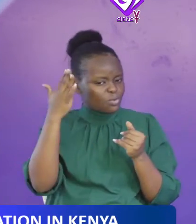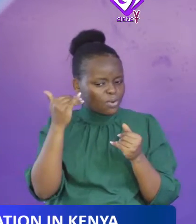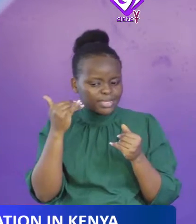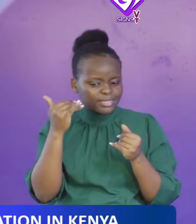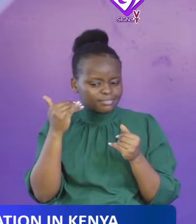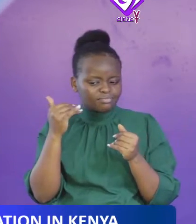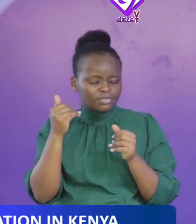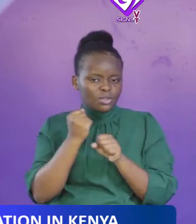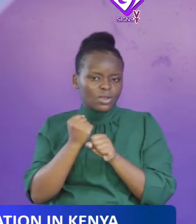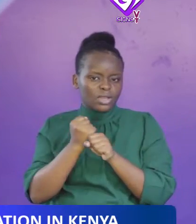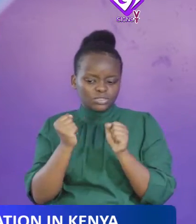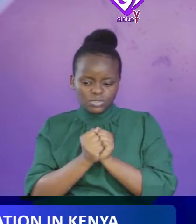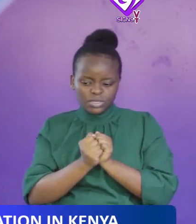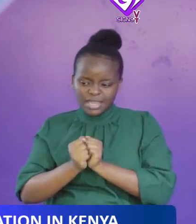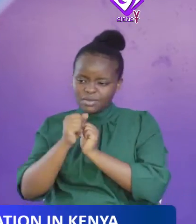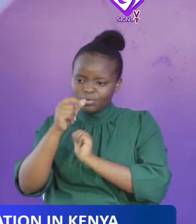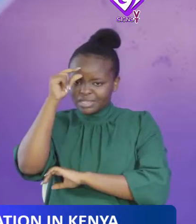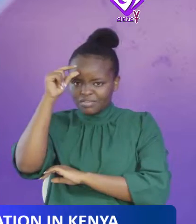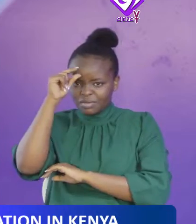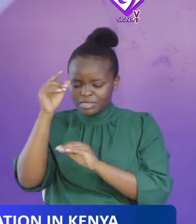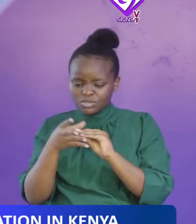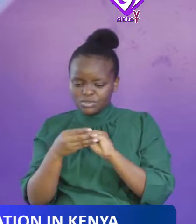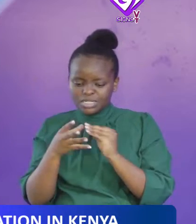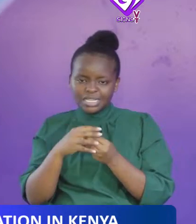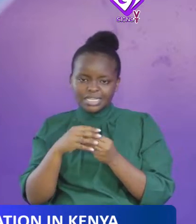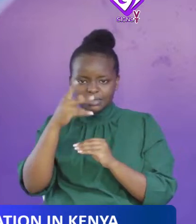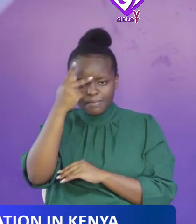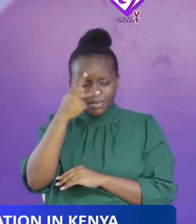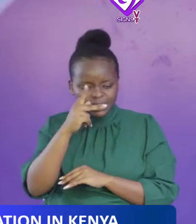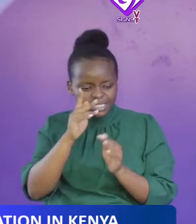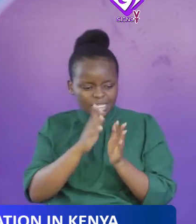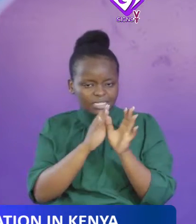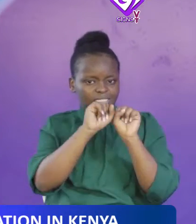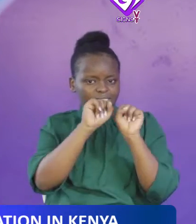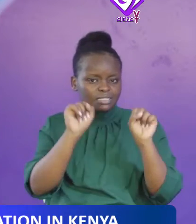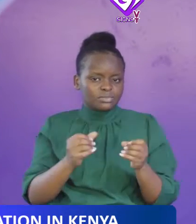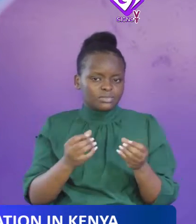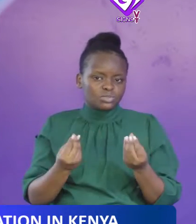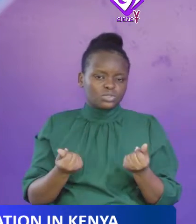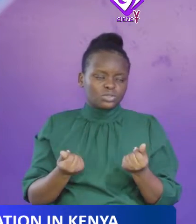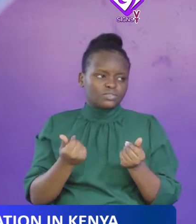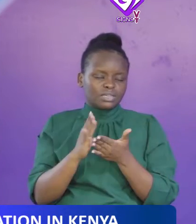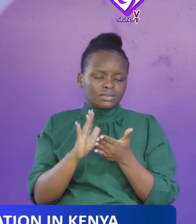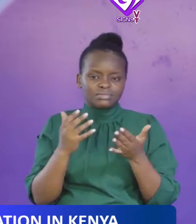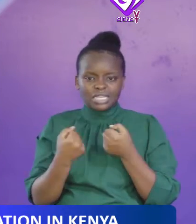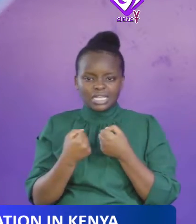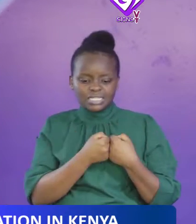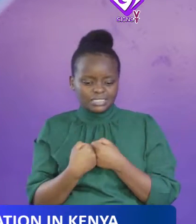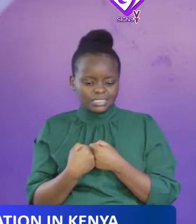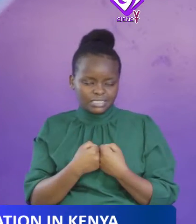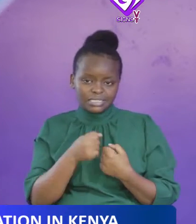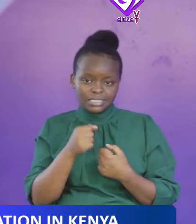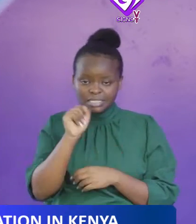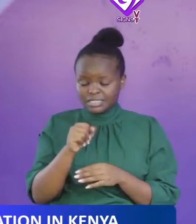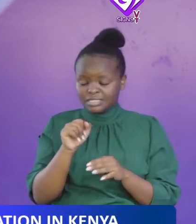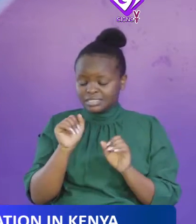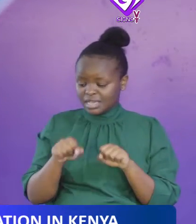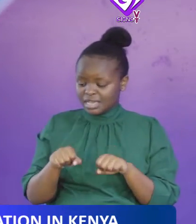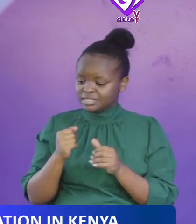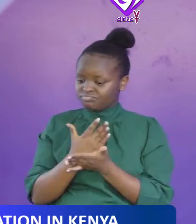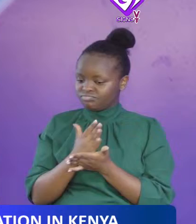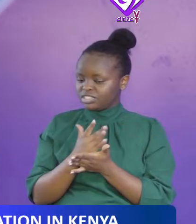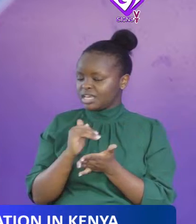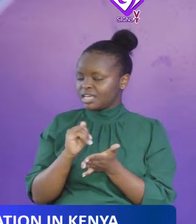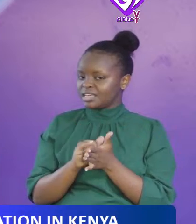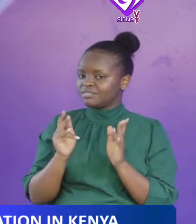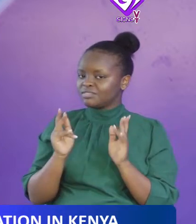collaborate with government to create policy and create systems to solve some of these challenges? Yes, Alan, and I'll share that from a